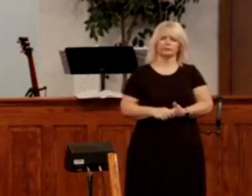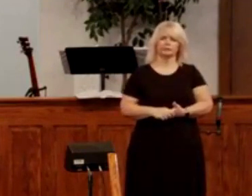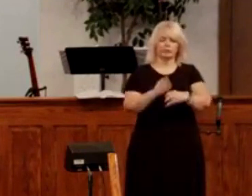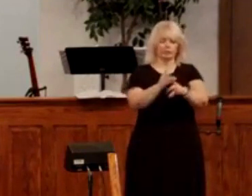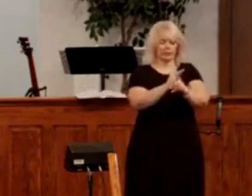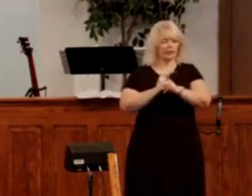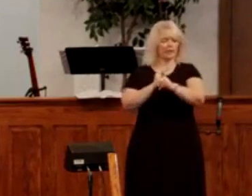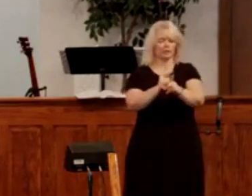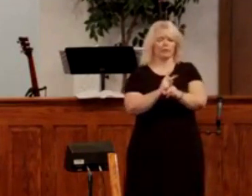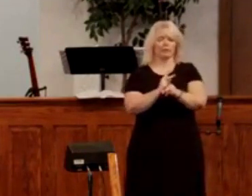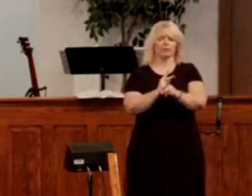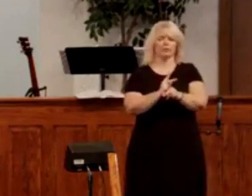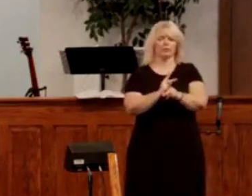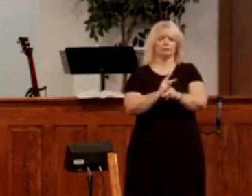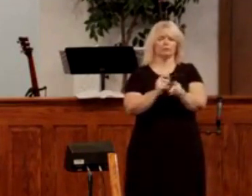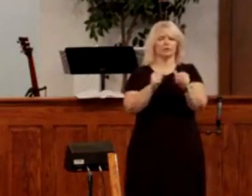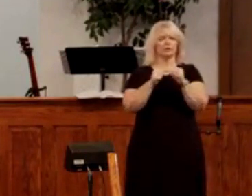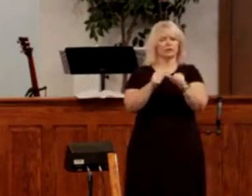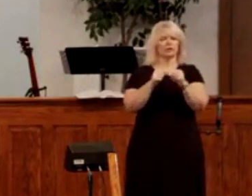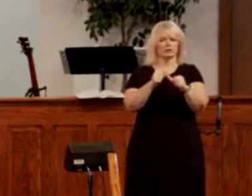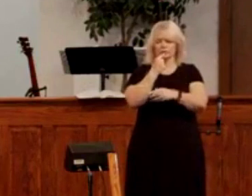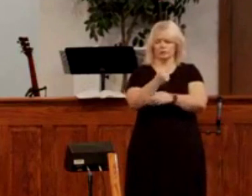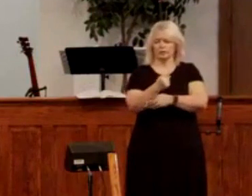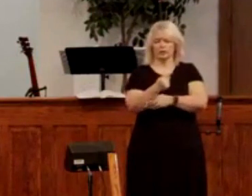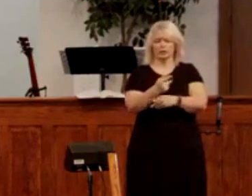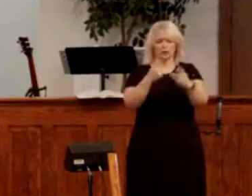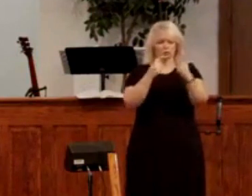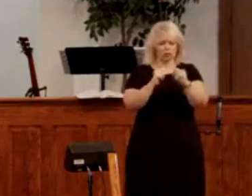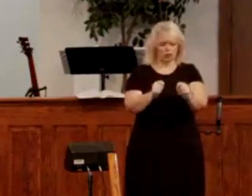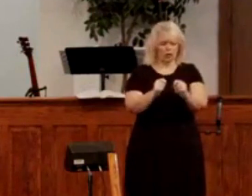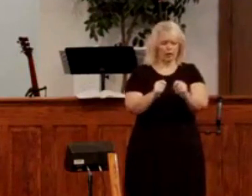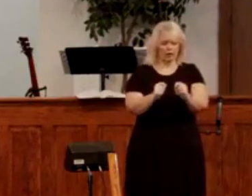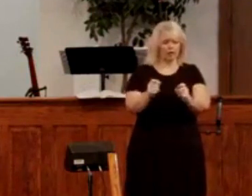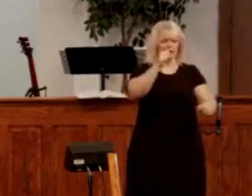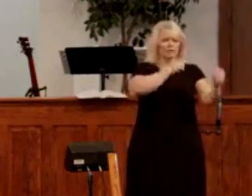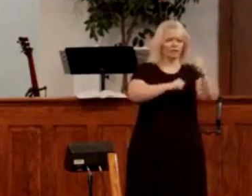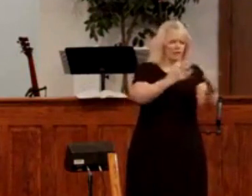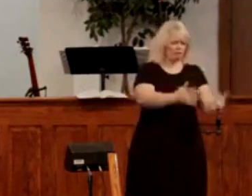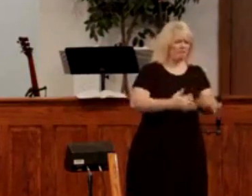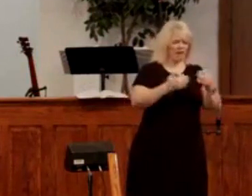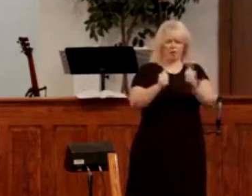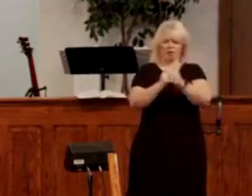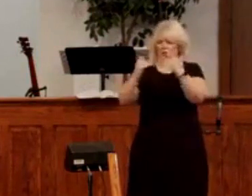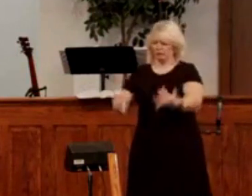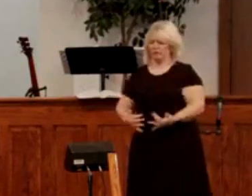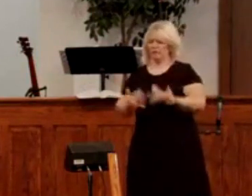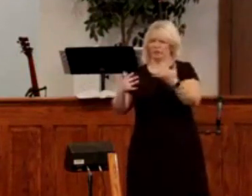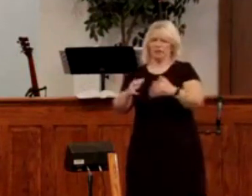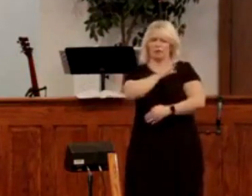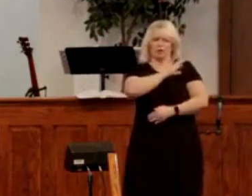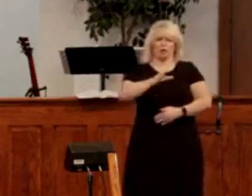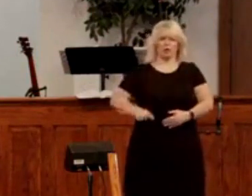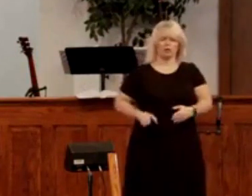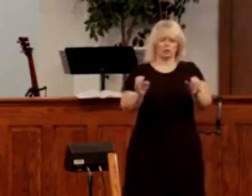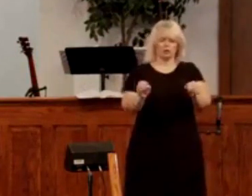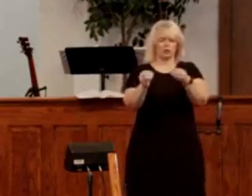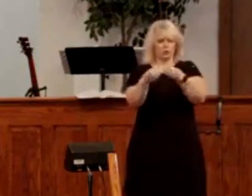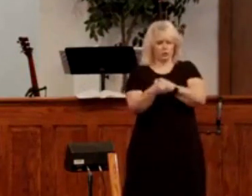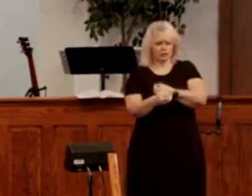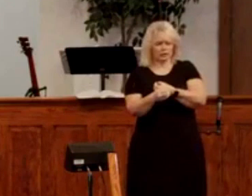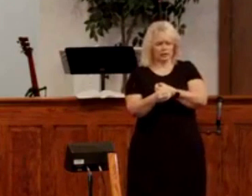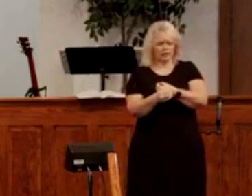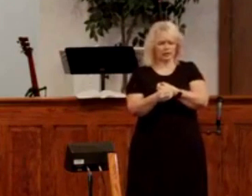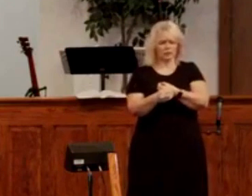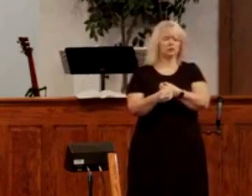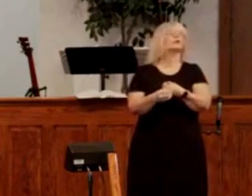careful. He goes on to say this. Attempting to fight fire with fire, Christian organizations have sought to counter